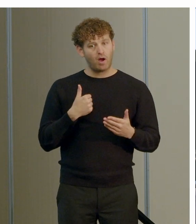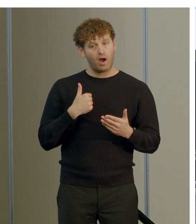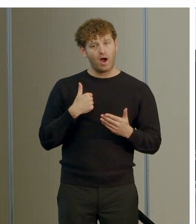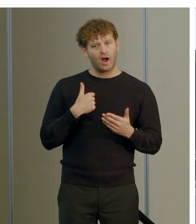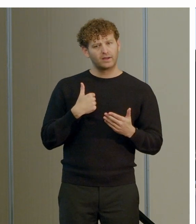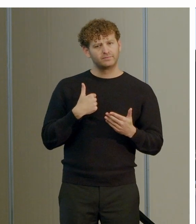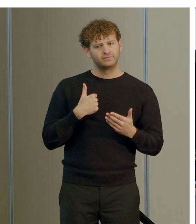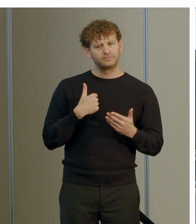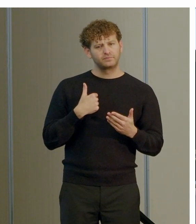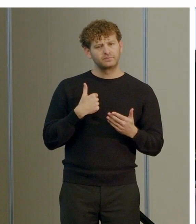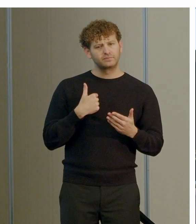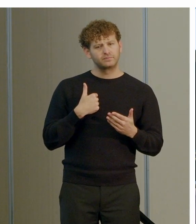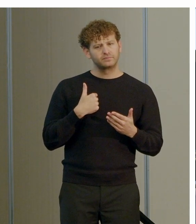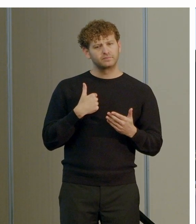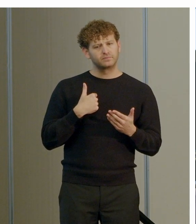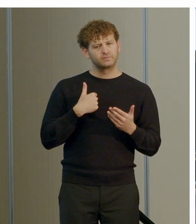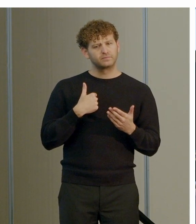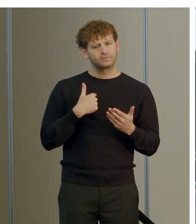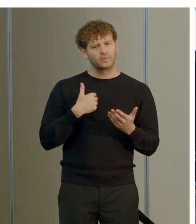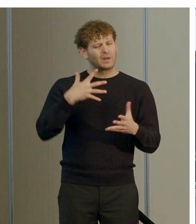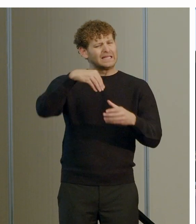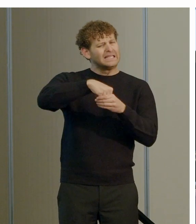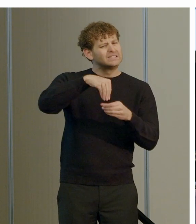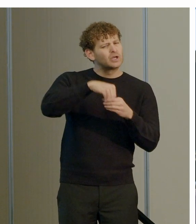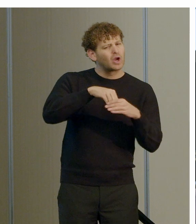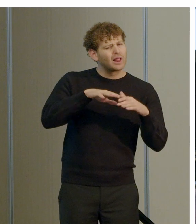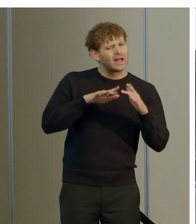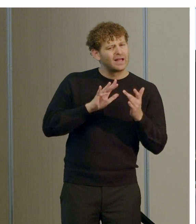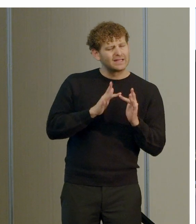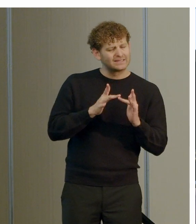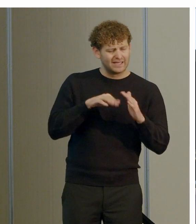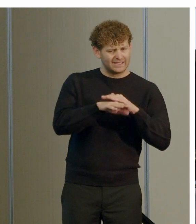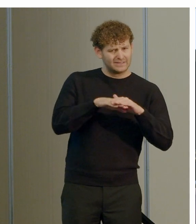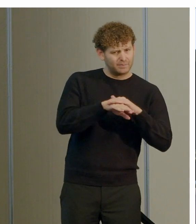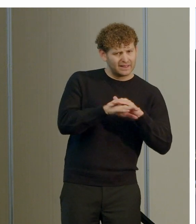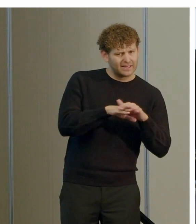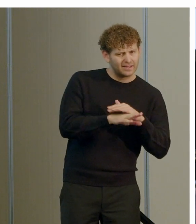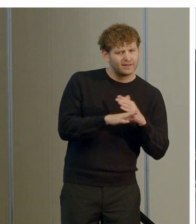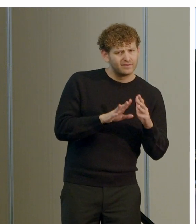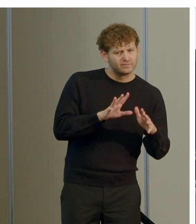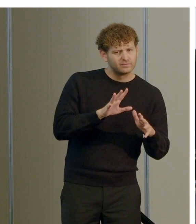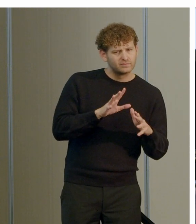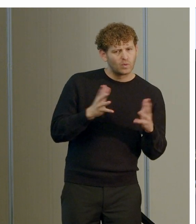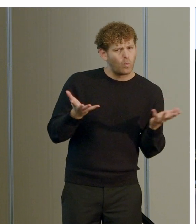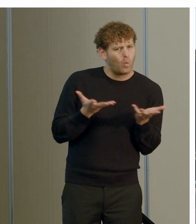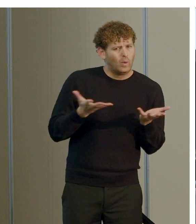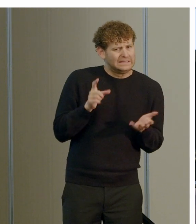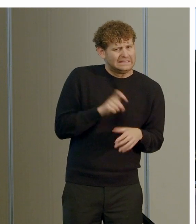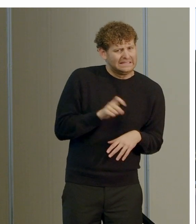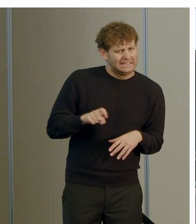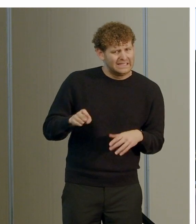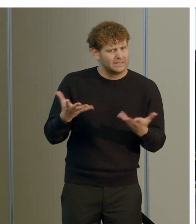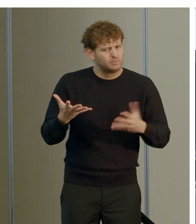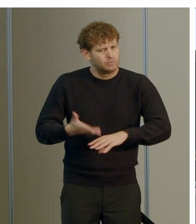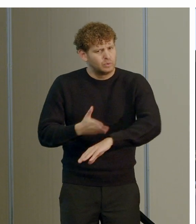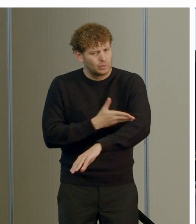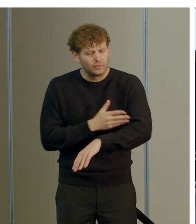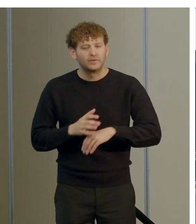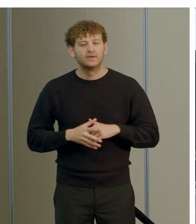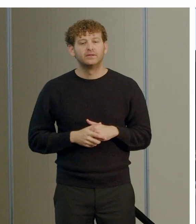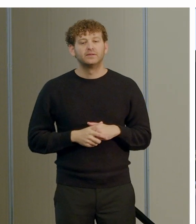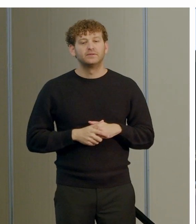internally. And I had a large agency CIO say, in the most patronizing